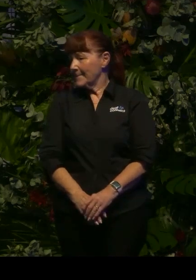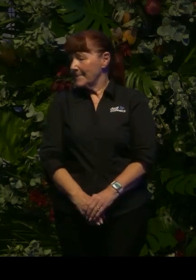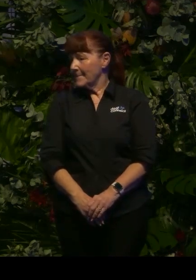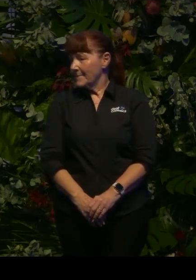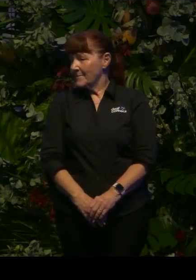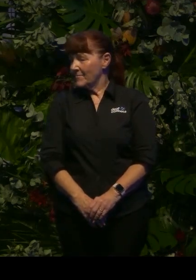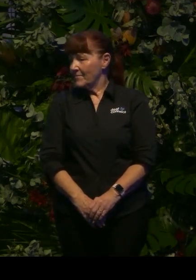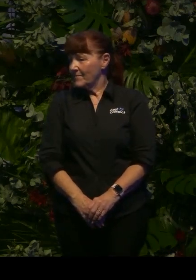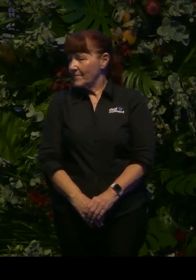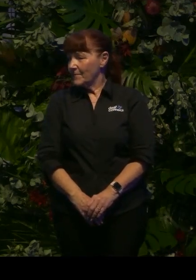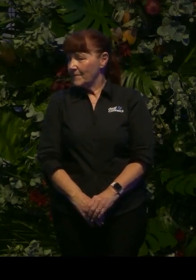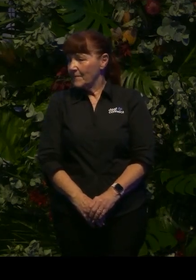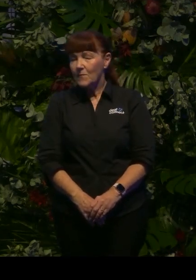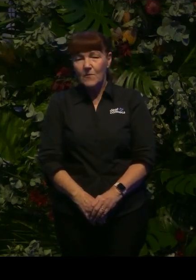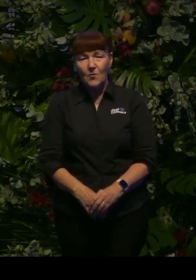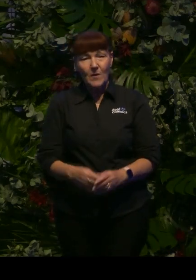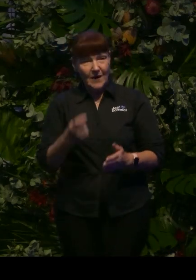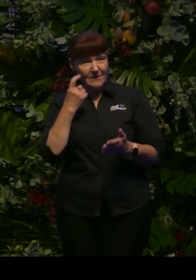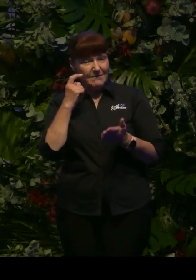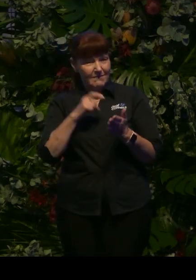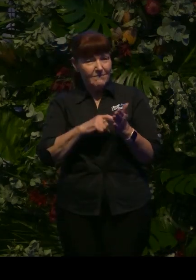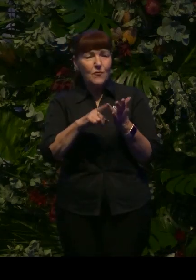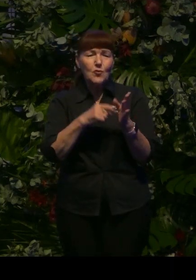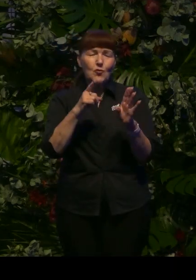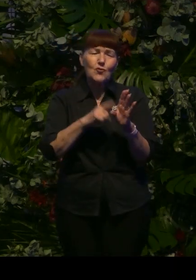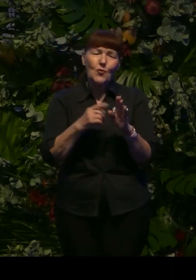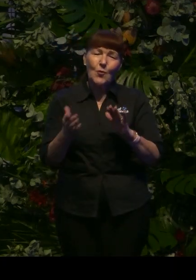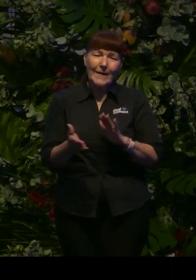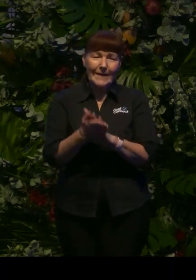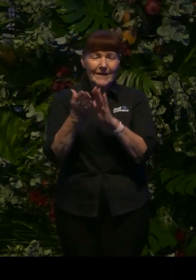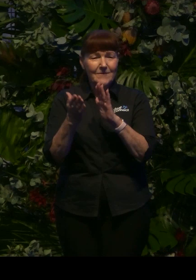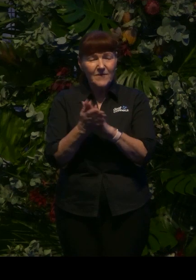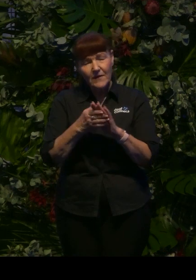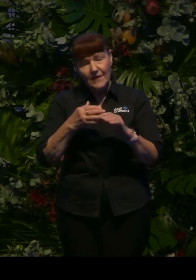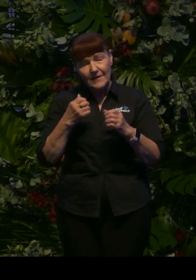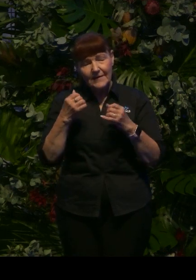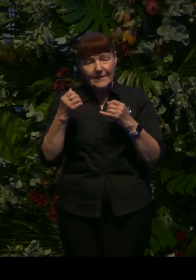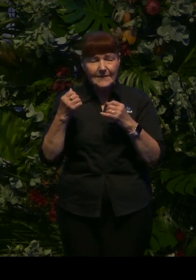But we also recognize the need for joy, right? And very often in this fight,